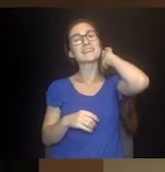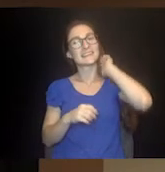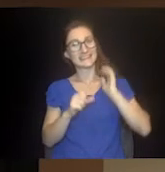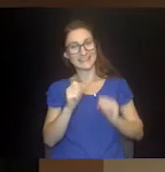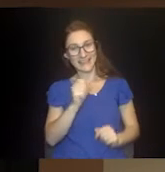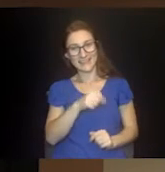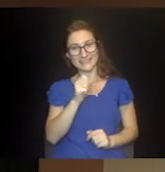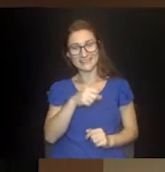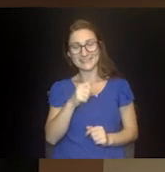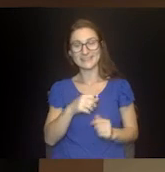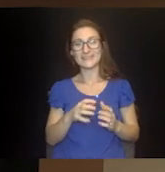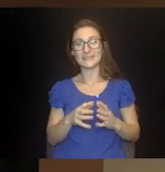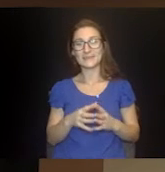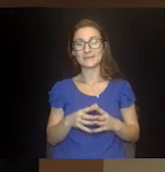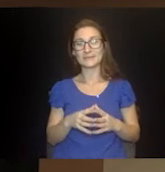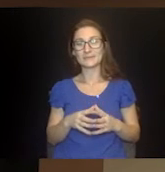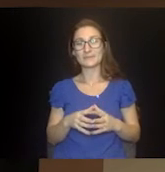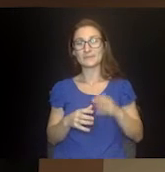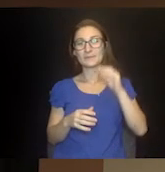Yes,